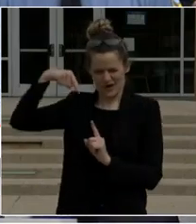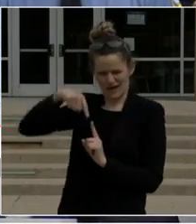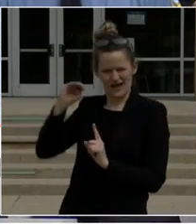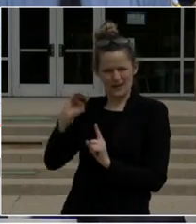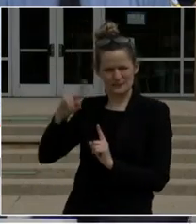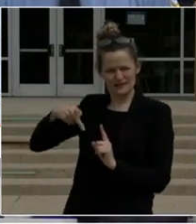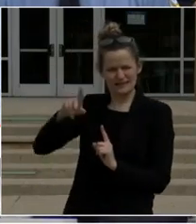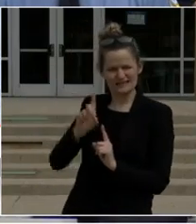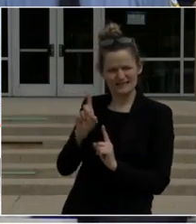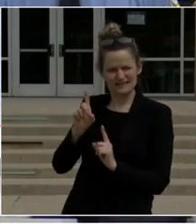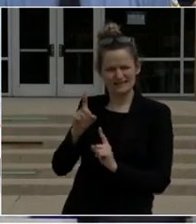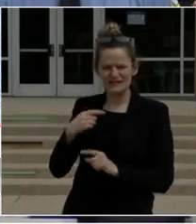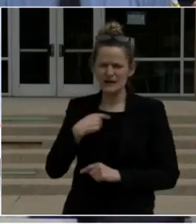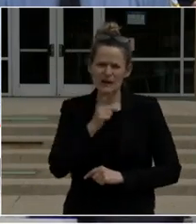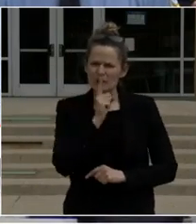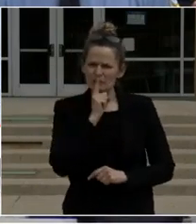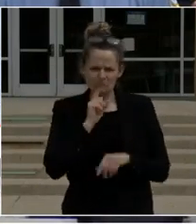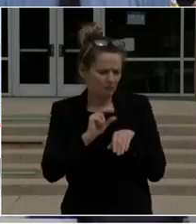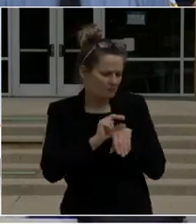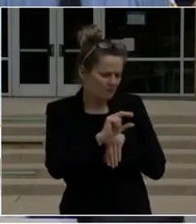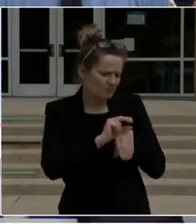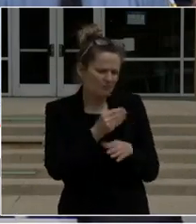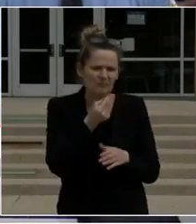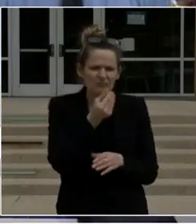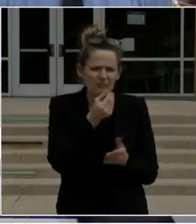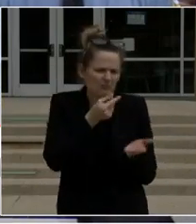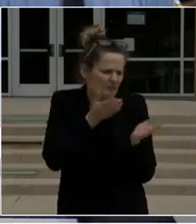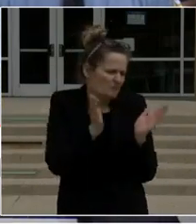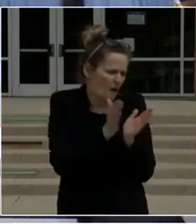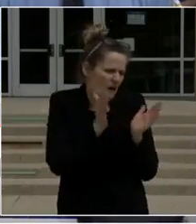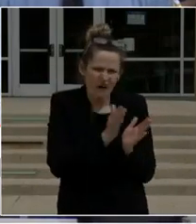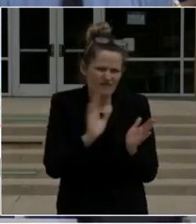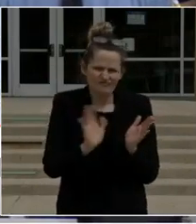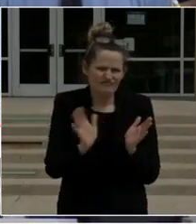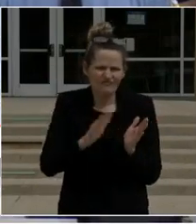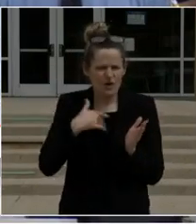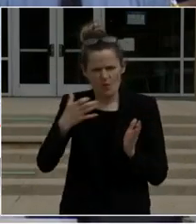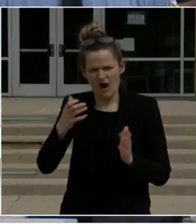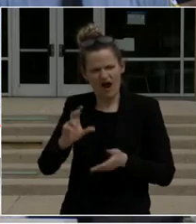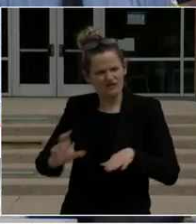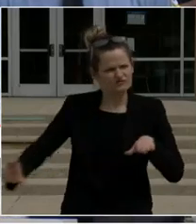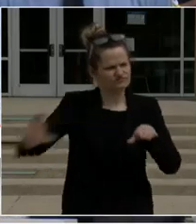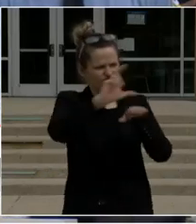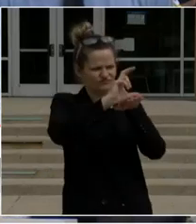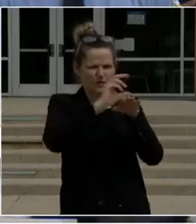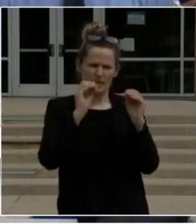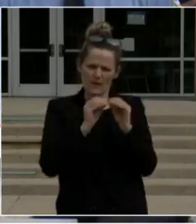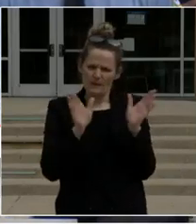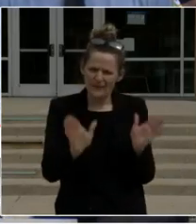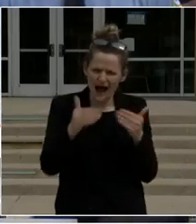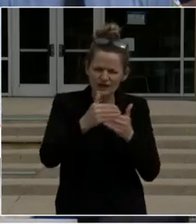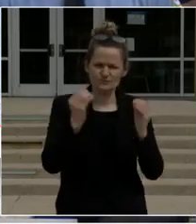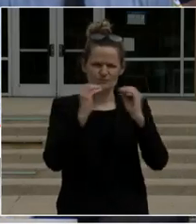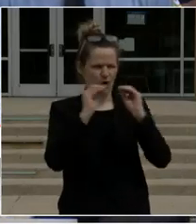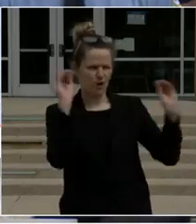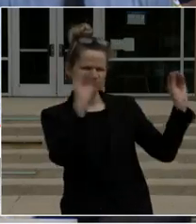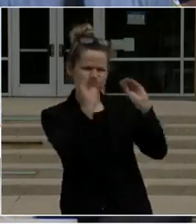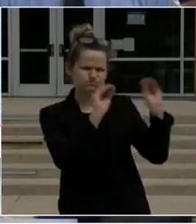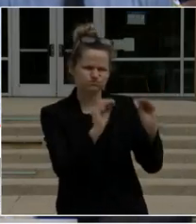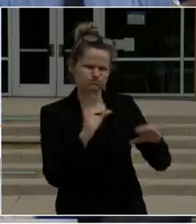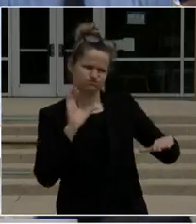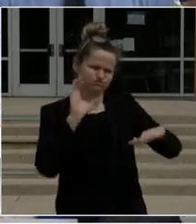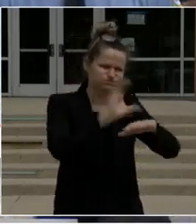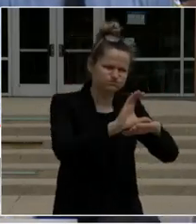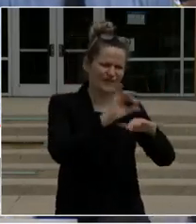is an entire package, and the package needs to move together to allow us to have the force